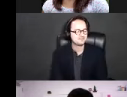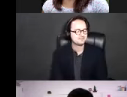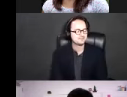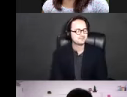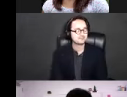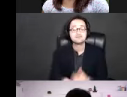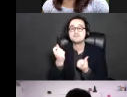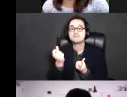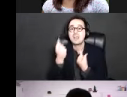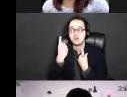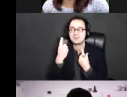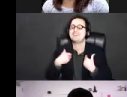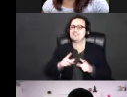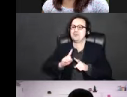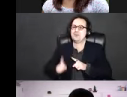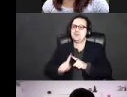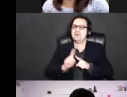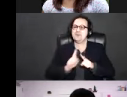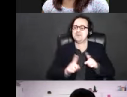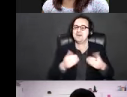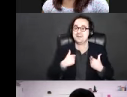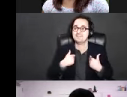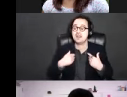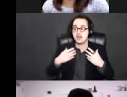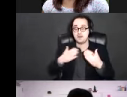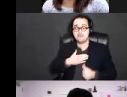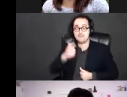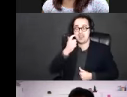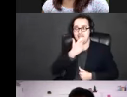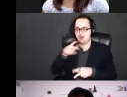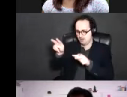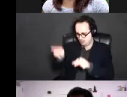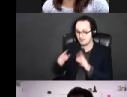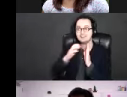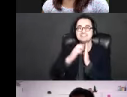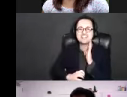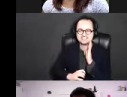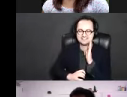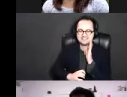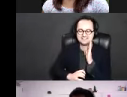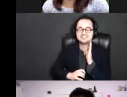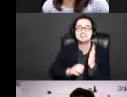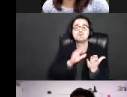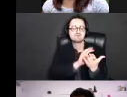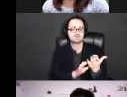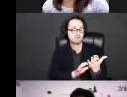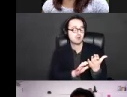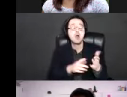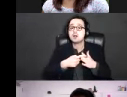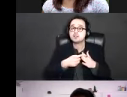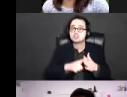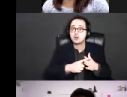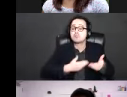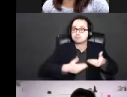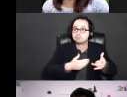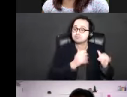However, things are fundamentally different as soon as my eyes saccade to the text here. Things start off the same way, but within this